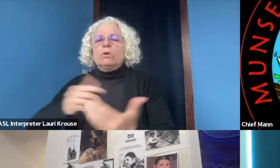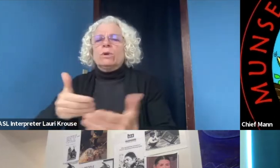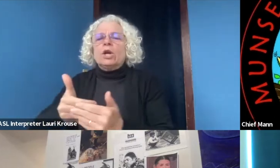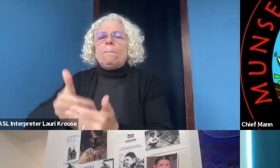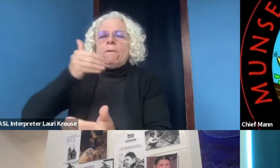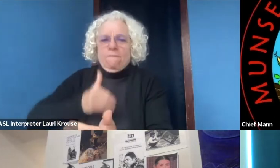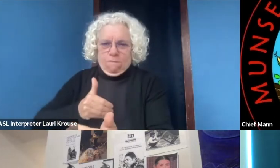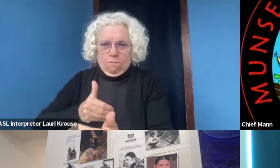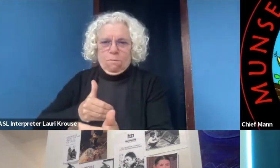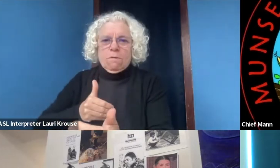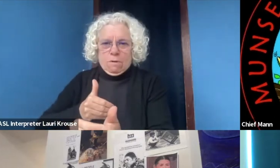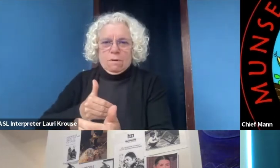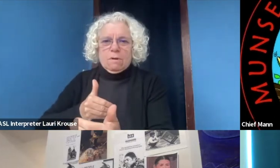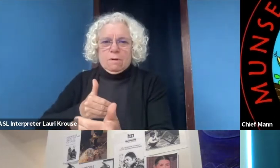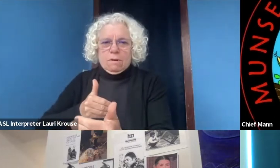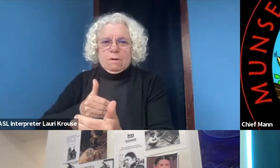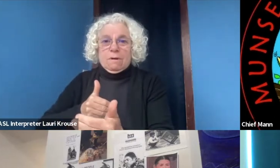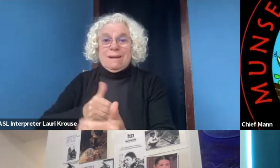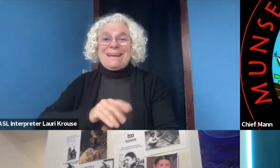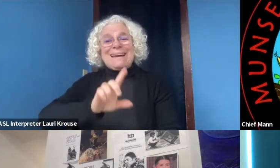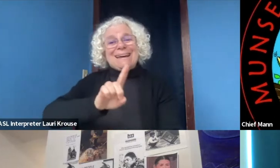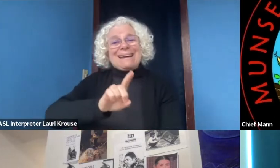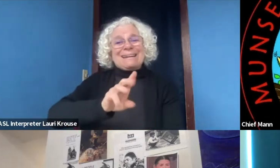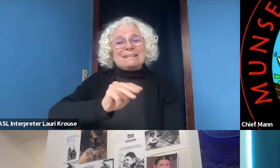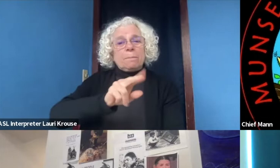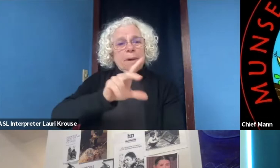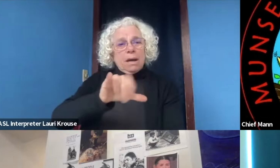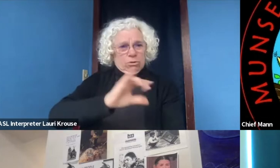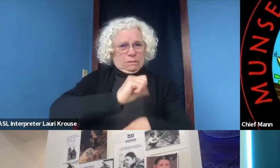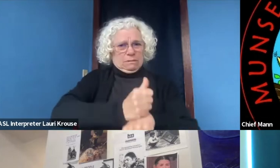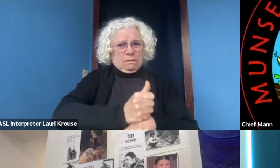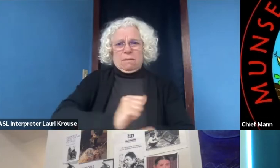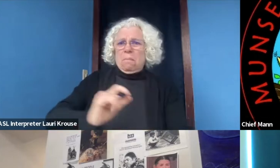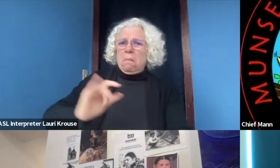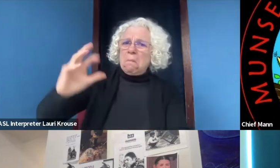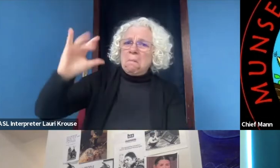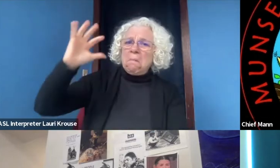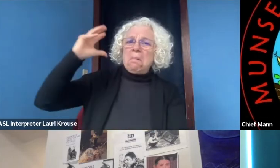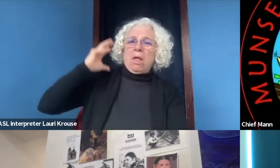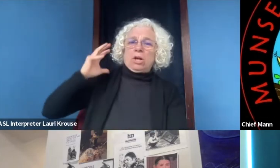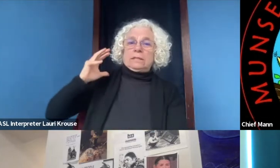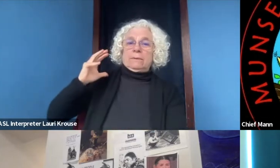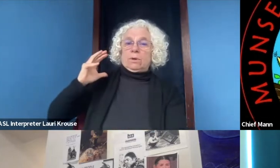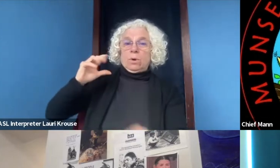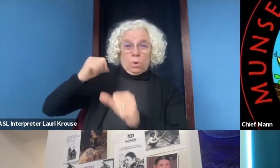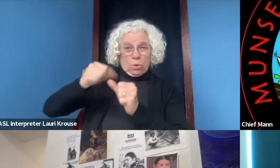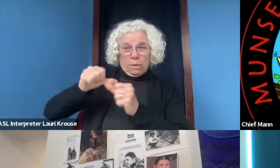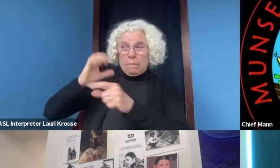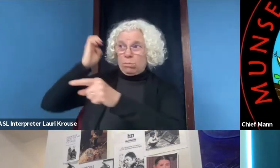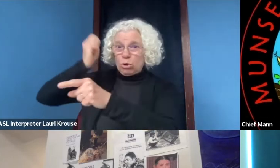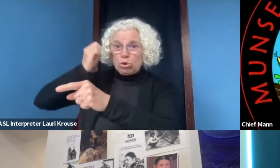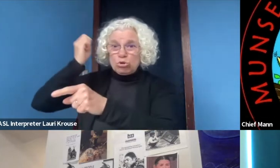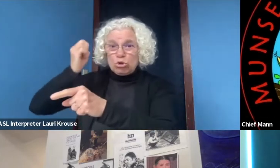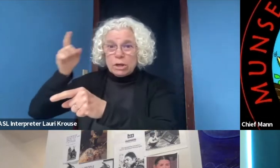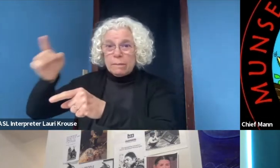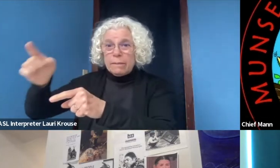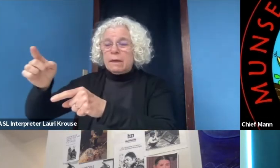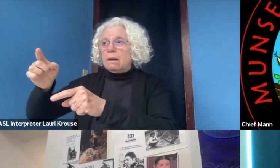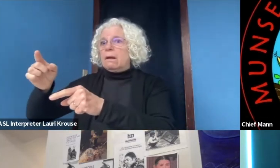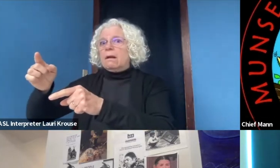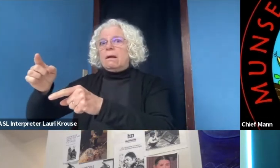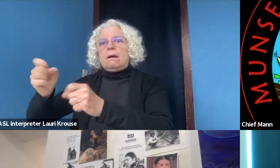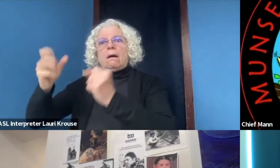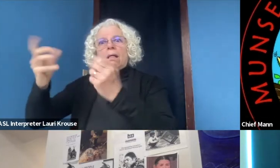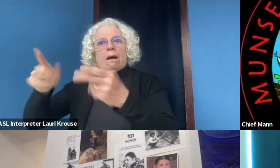when Europe was being put through all types of crisis with the Inquisition